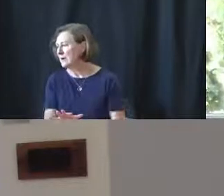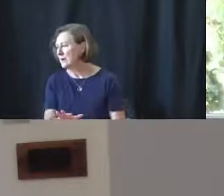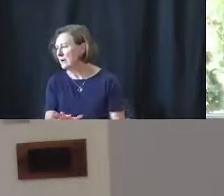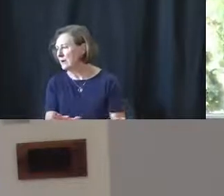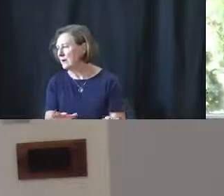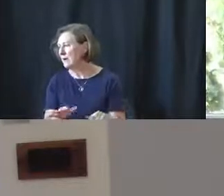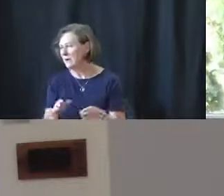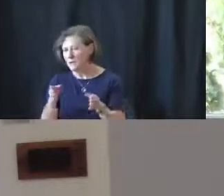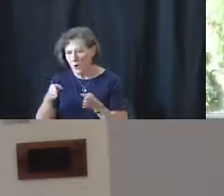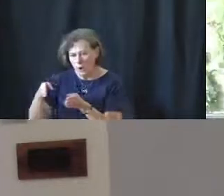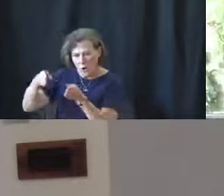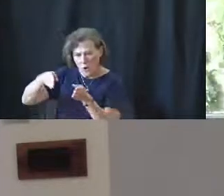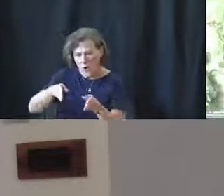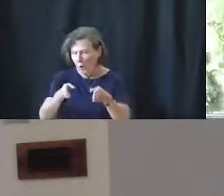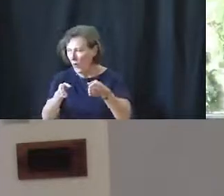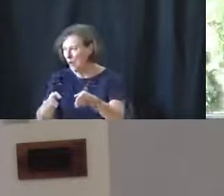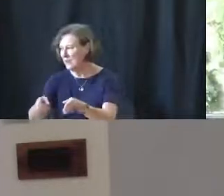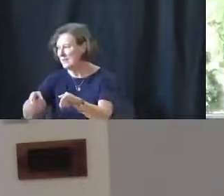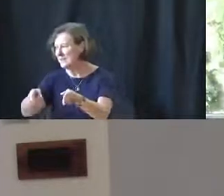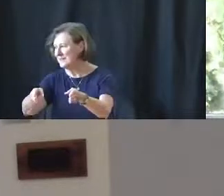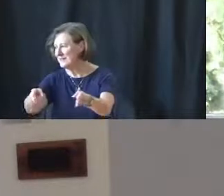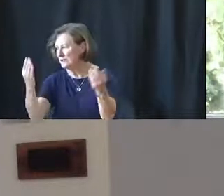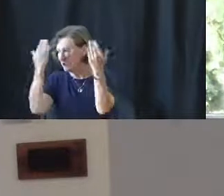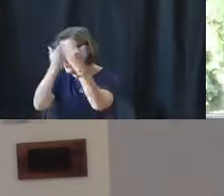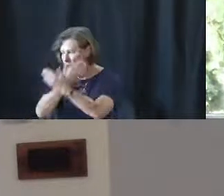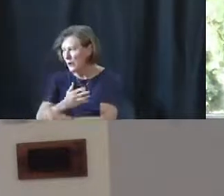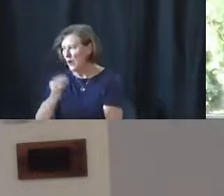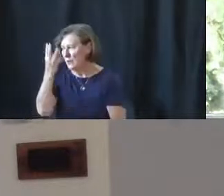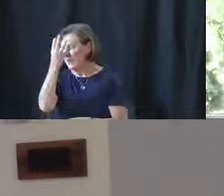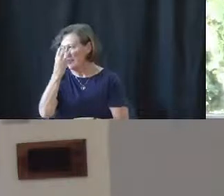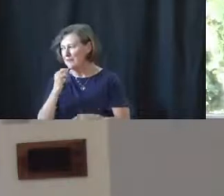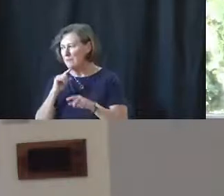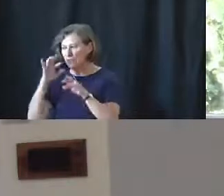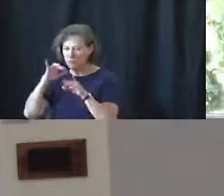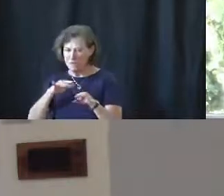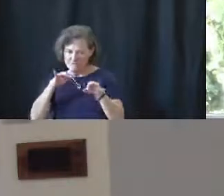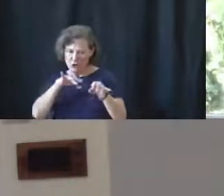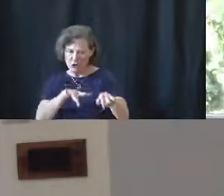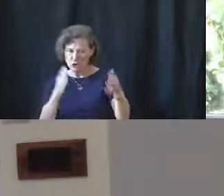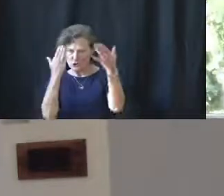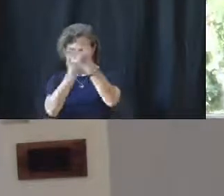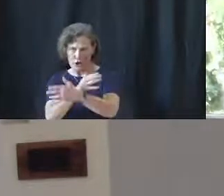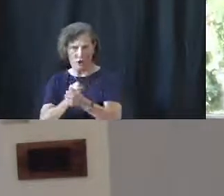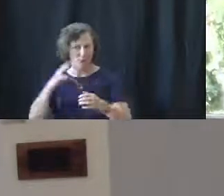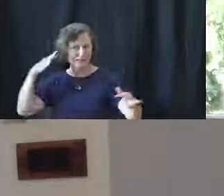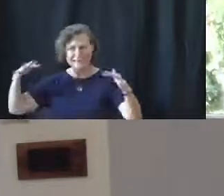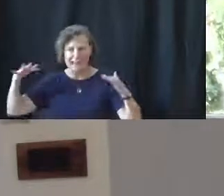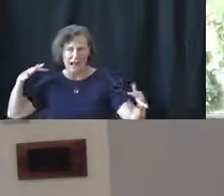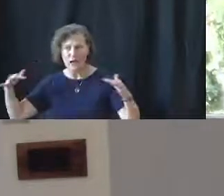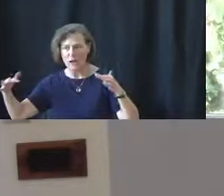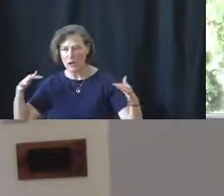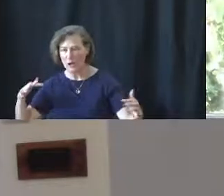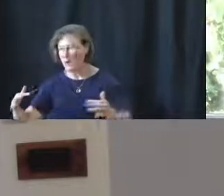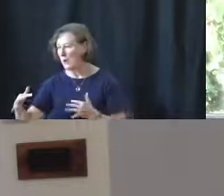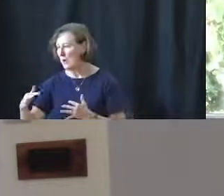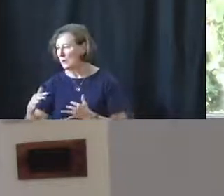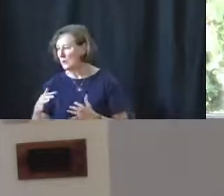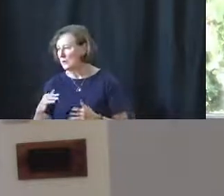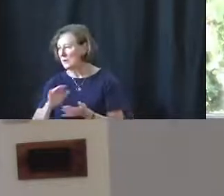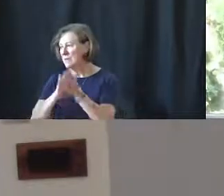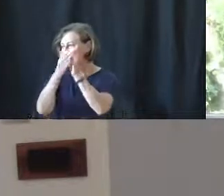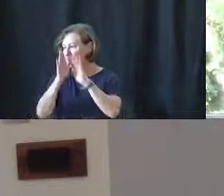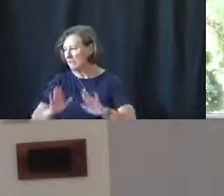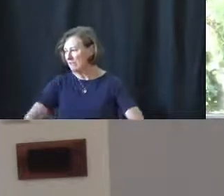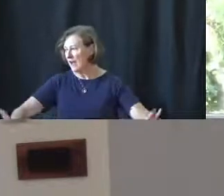Endless hallways dark with sleep, and rivers dark with sound. Peaceful